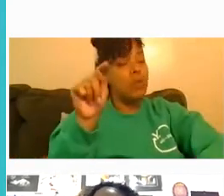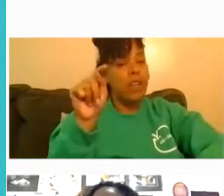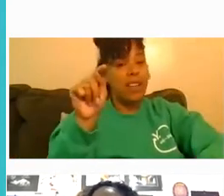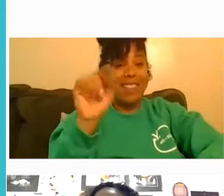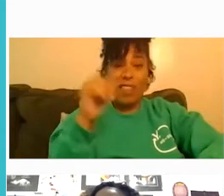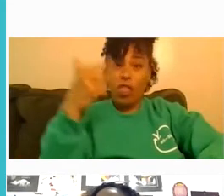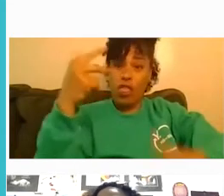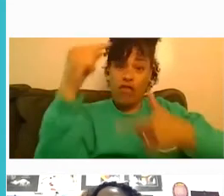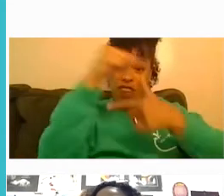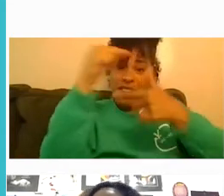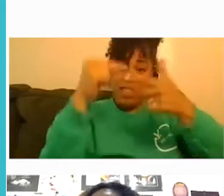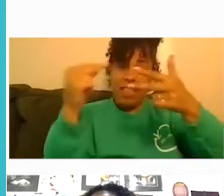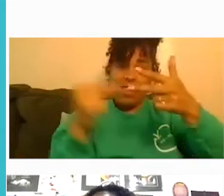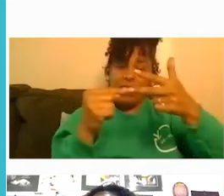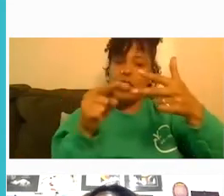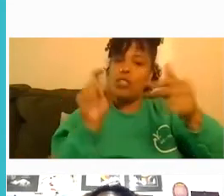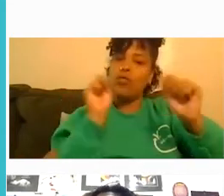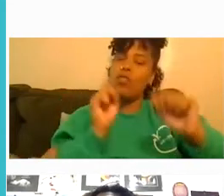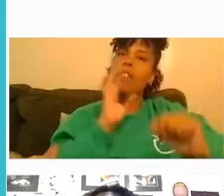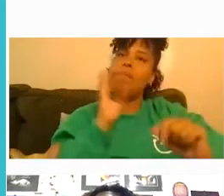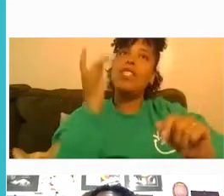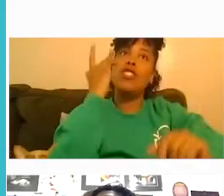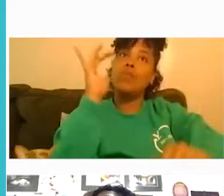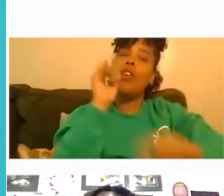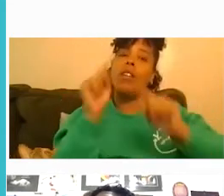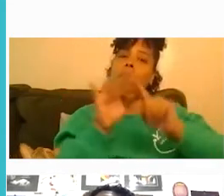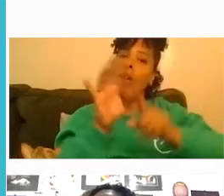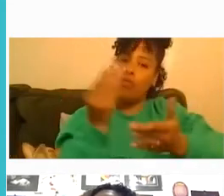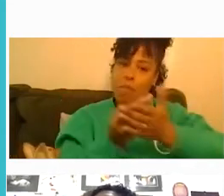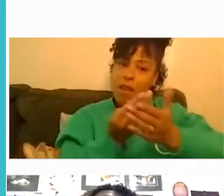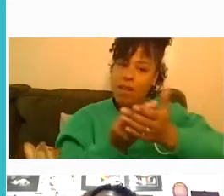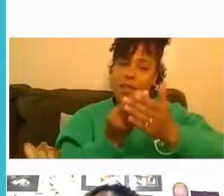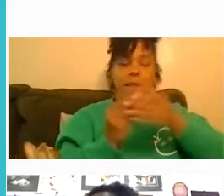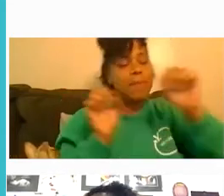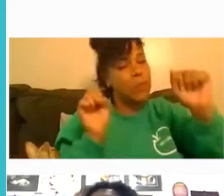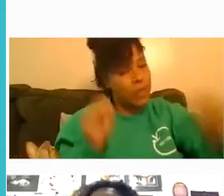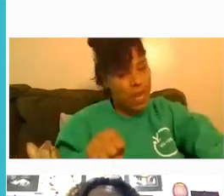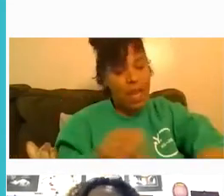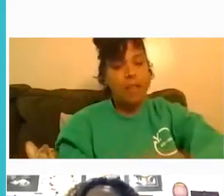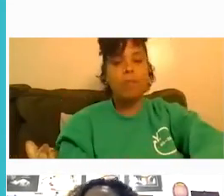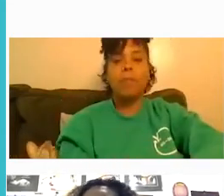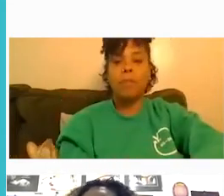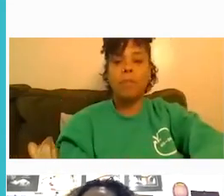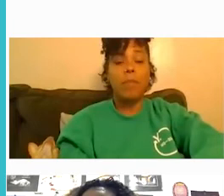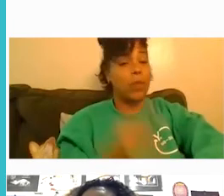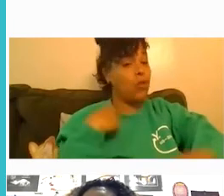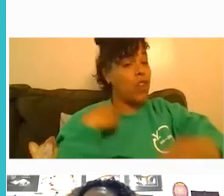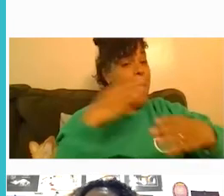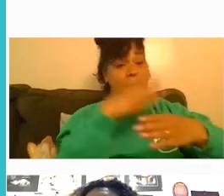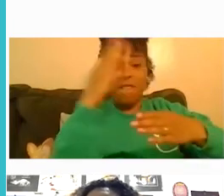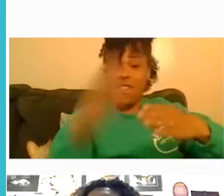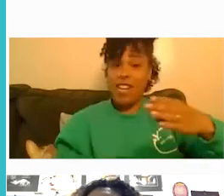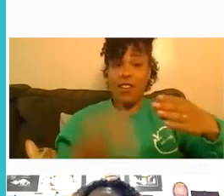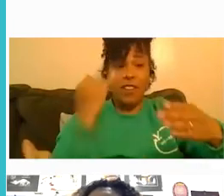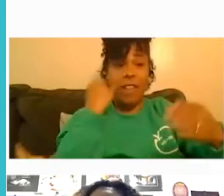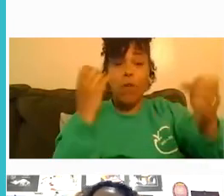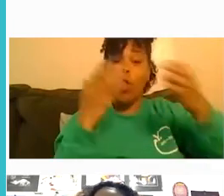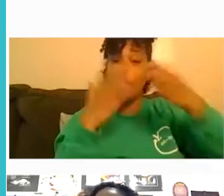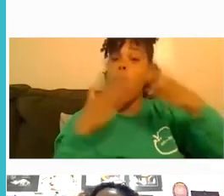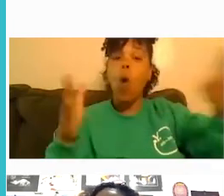so that you can be smart about your money. And I am finished. So if you'd like to open it up for